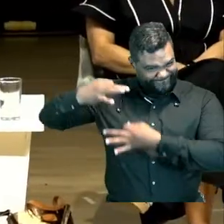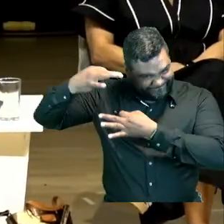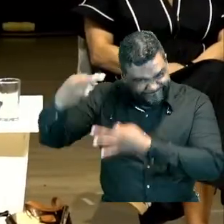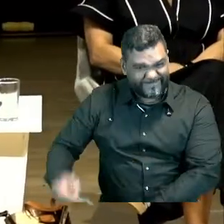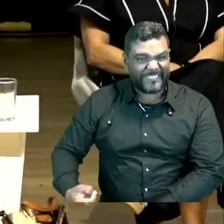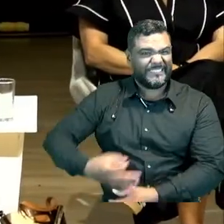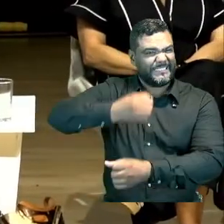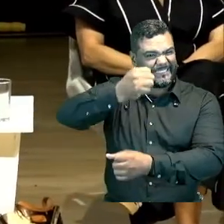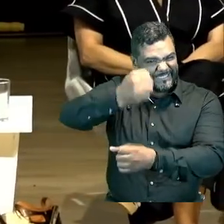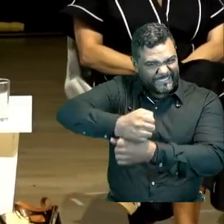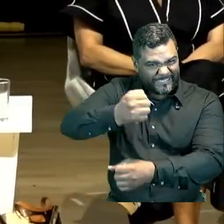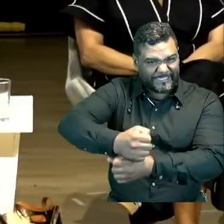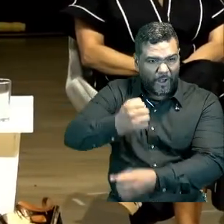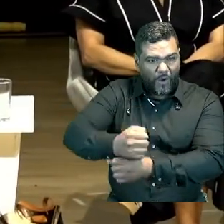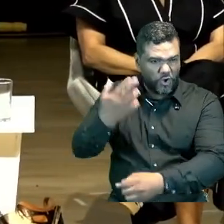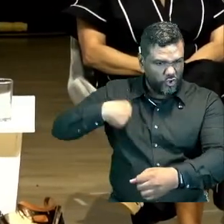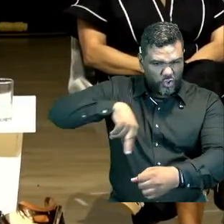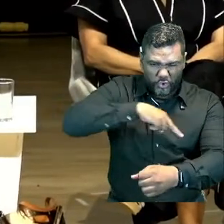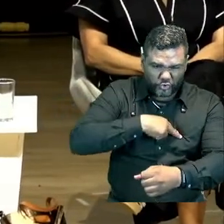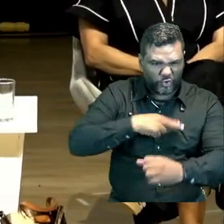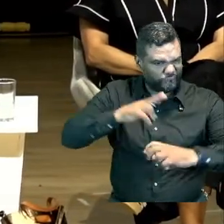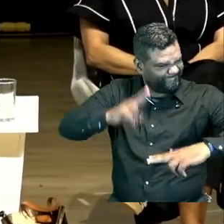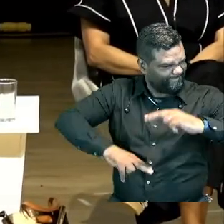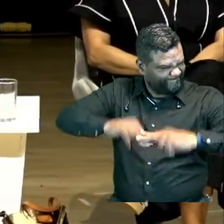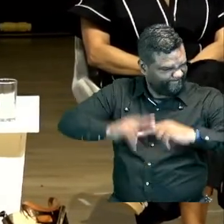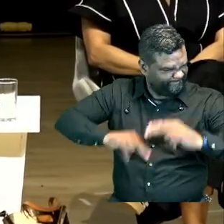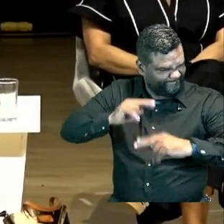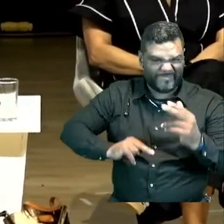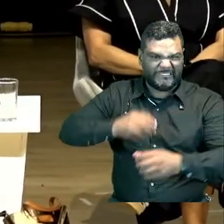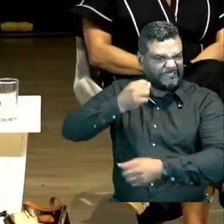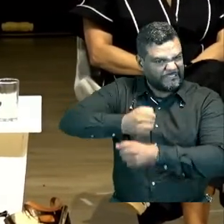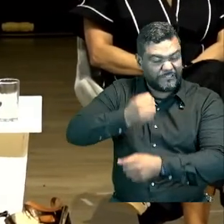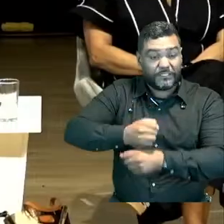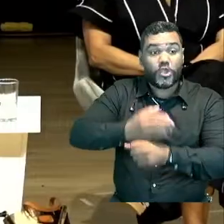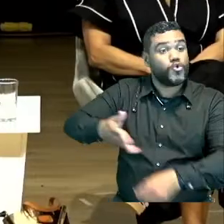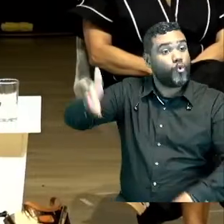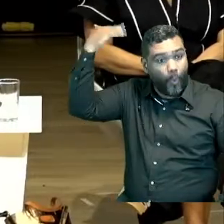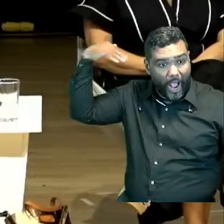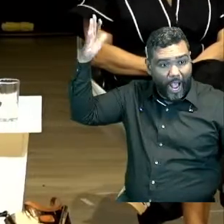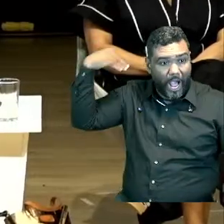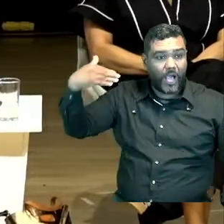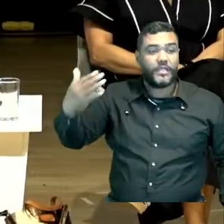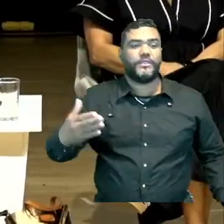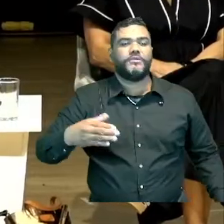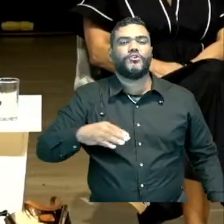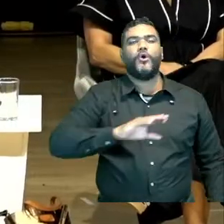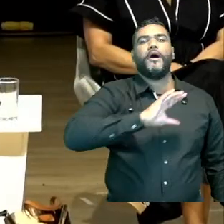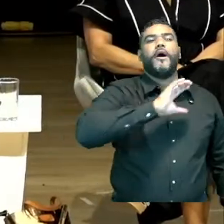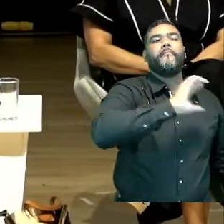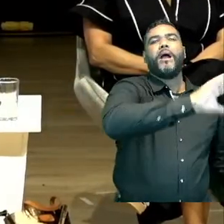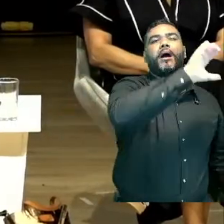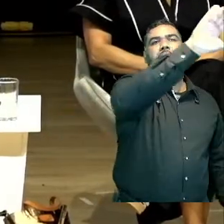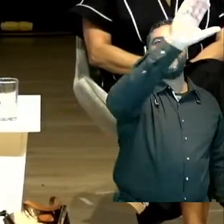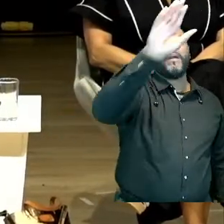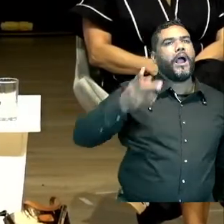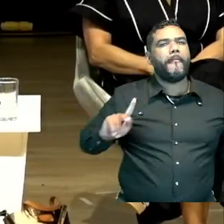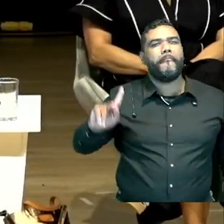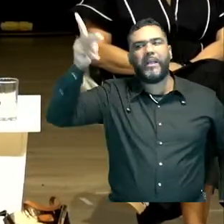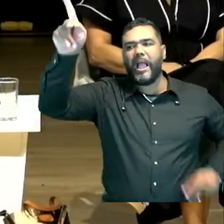and dignify the work and the contribution that we have made in this country as women. When I started traveling around the